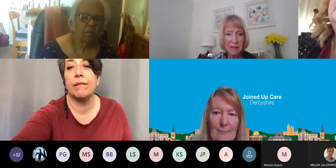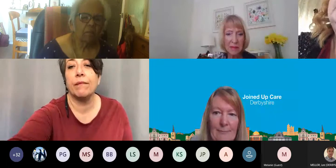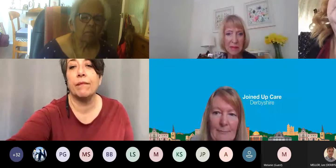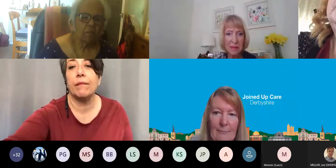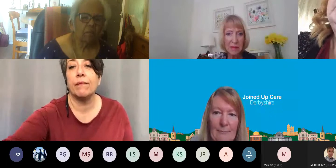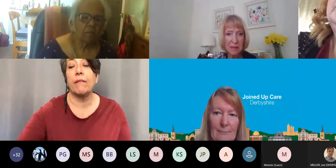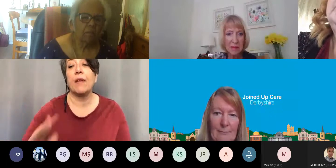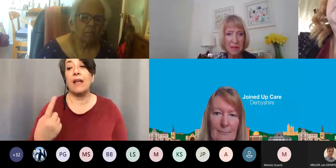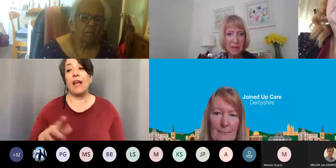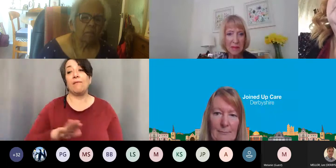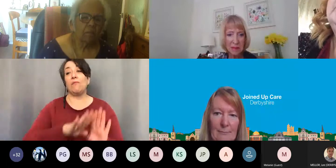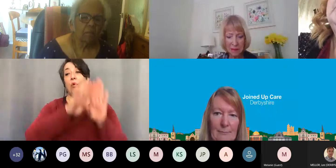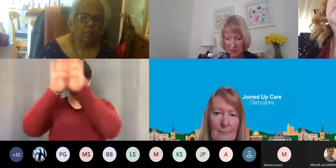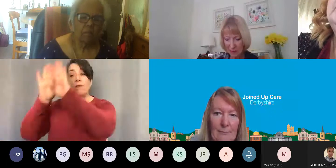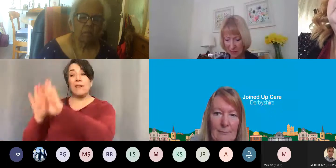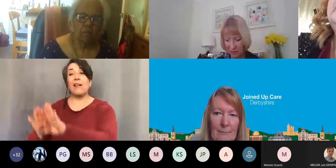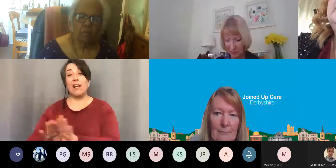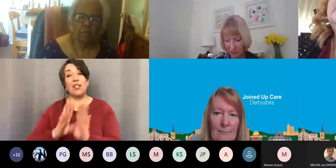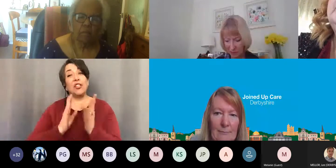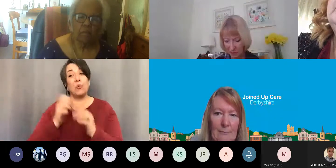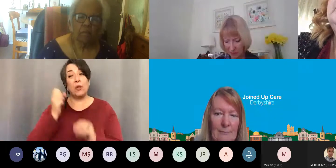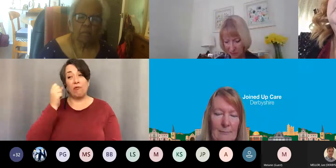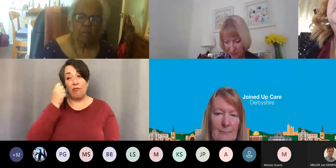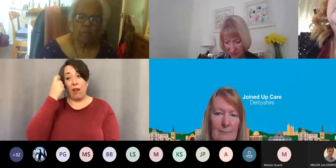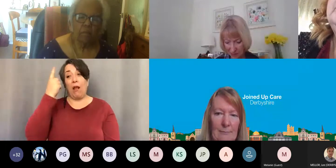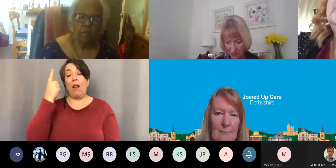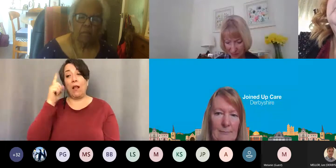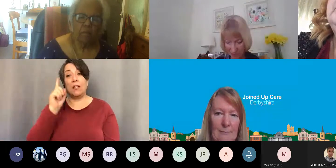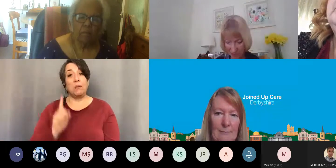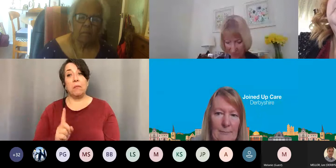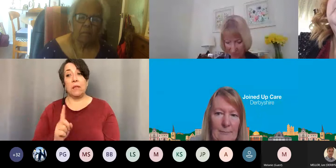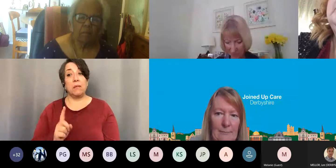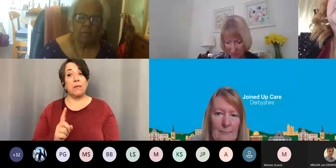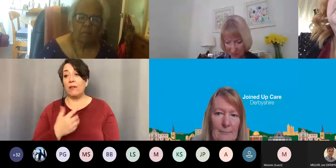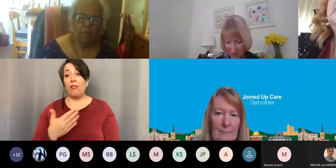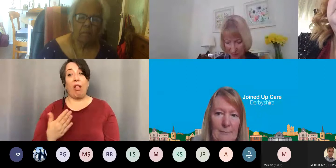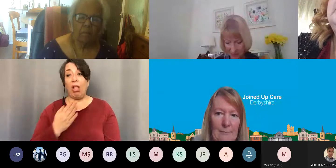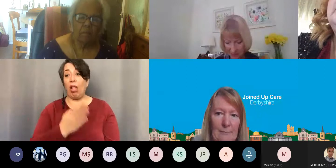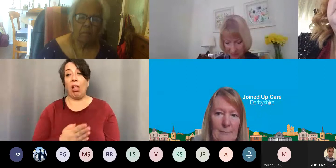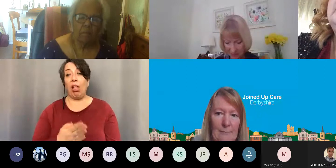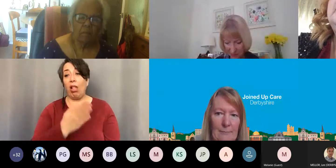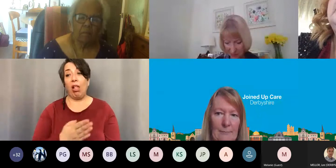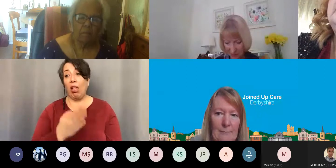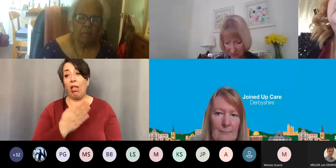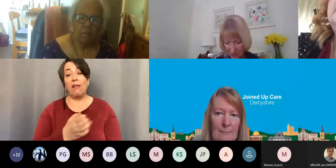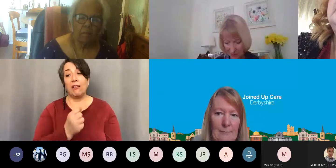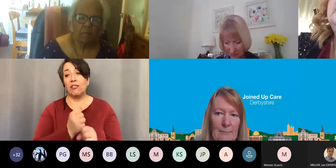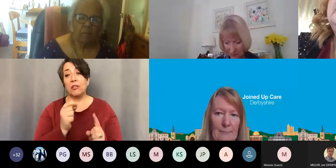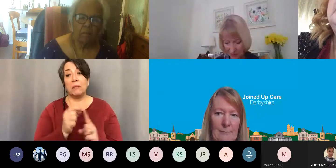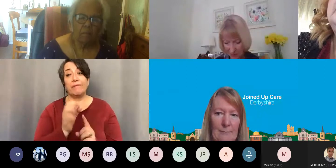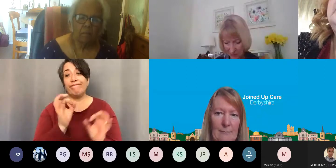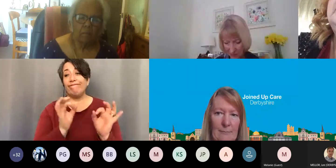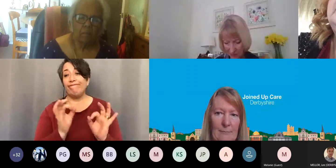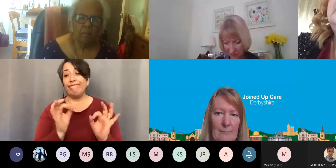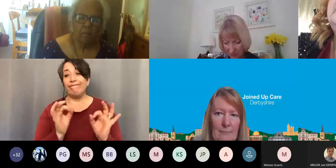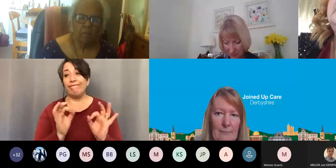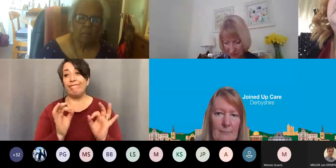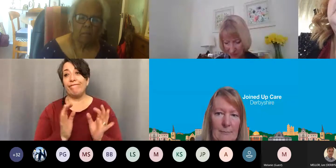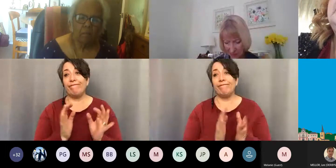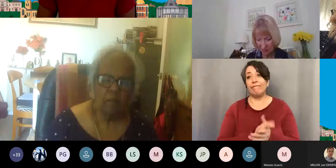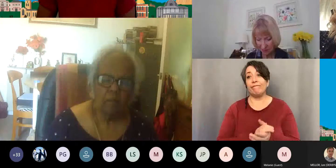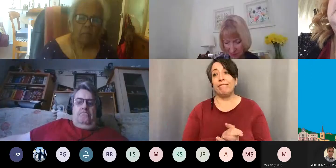have not attended to see their GP in the way that they would have usually done over